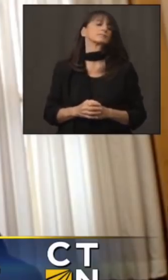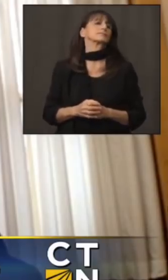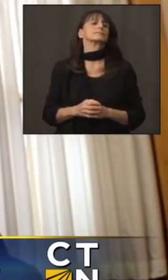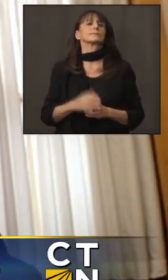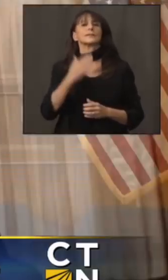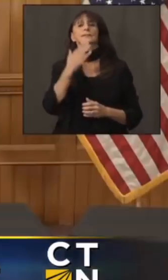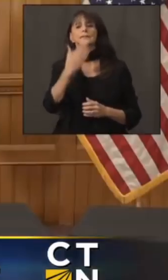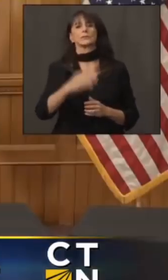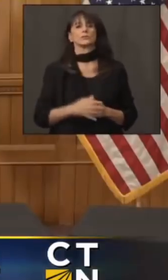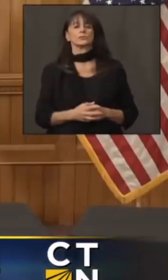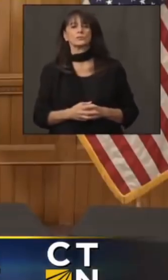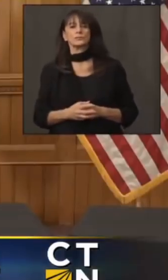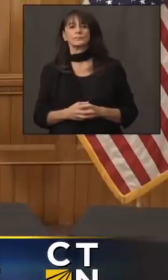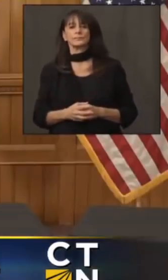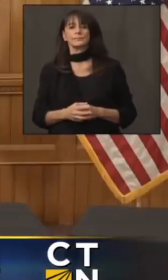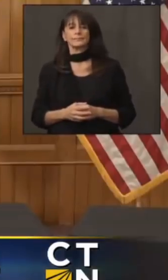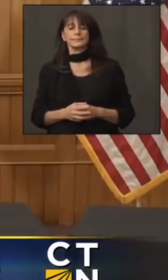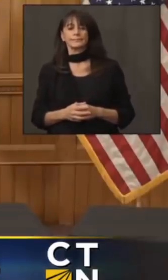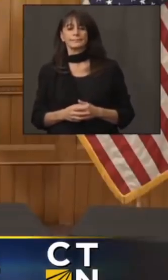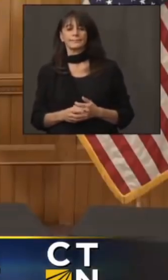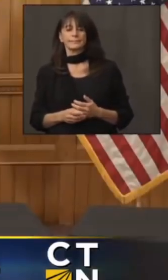Okay, thank you very much.